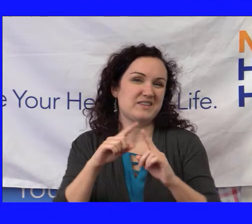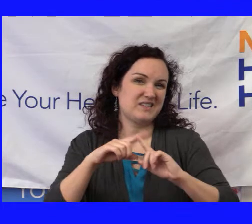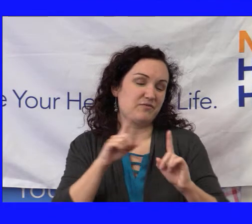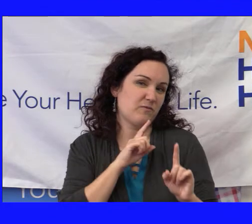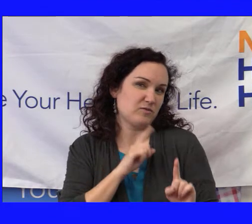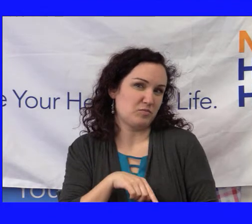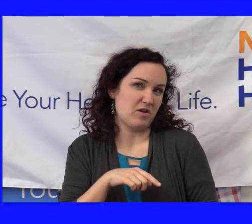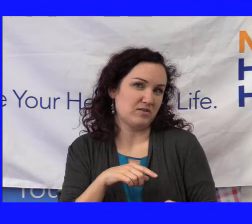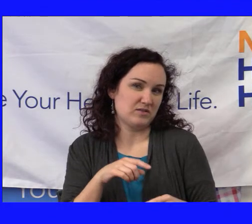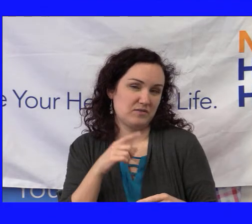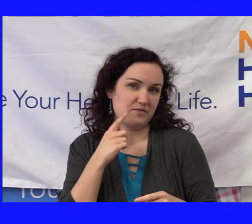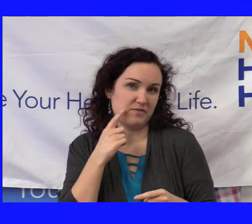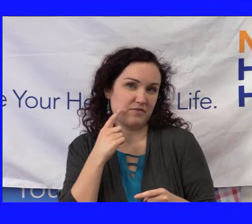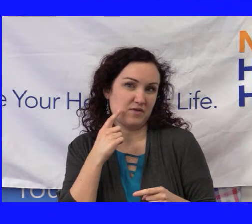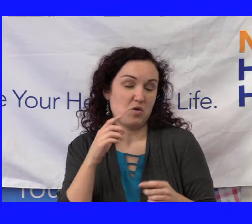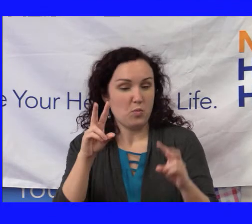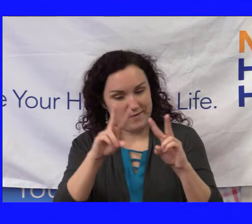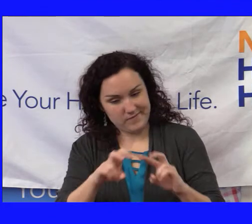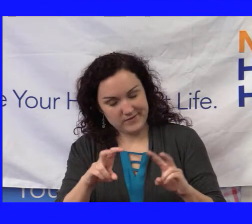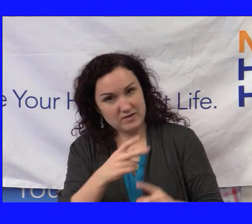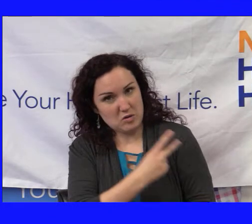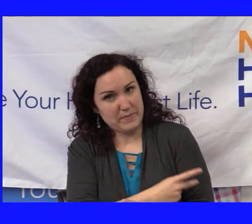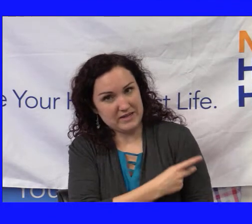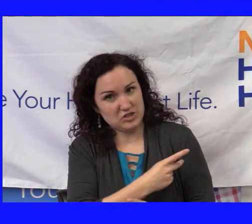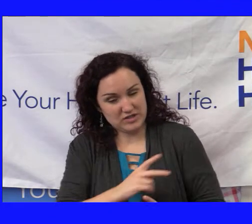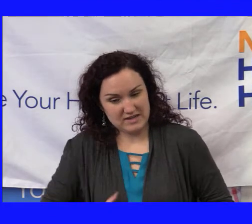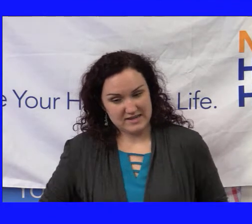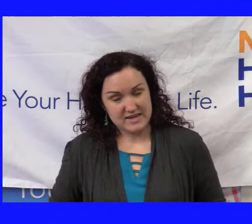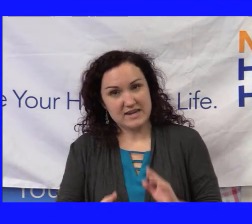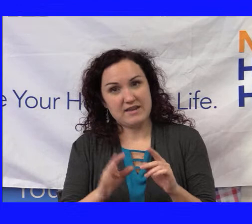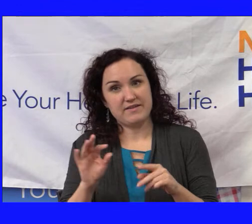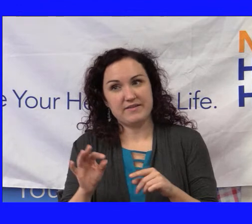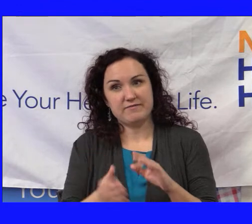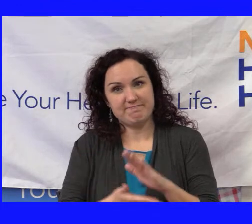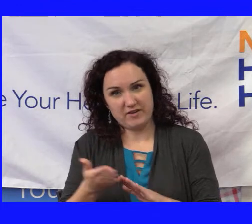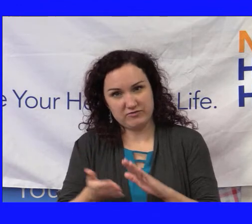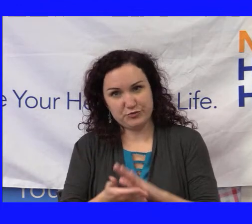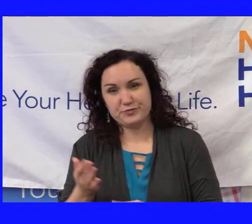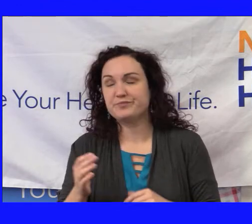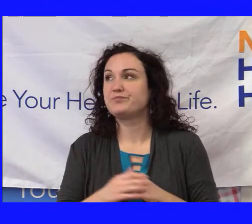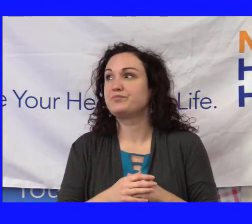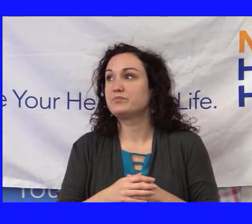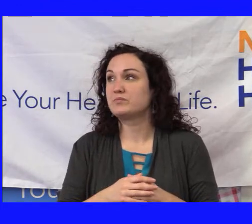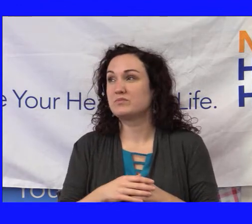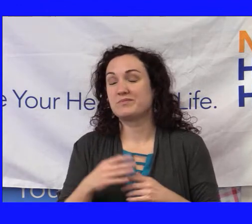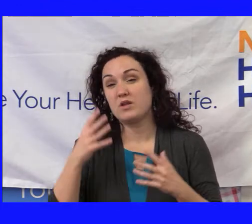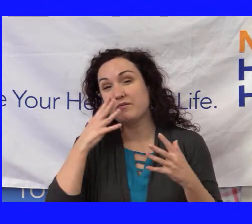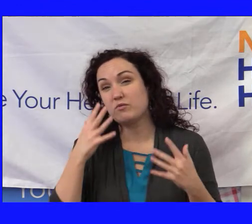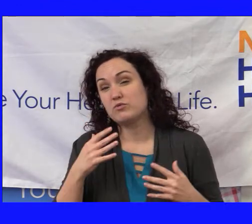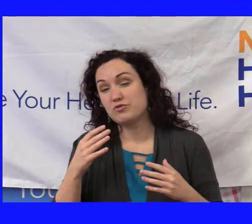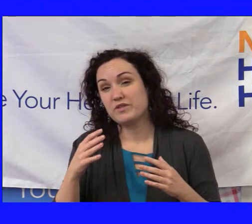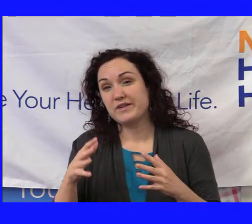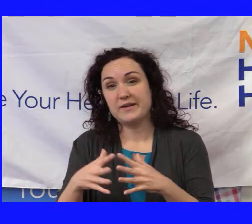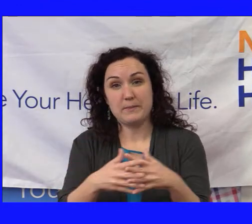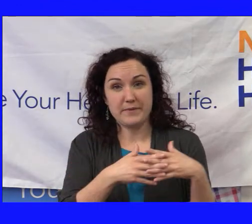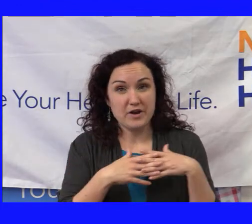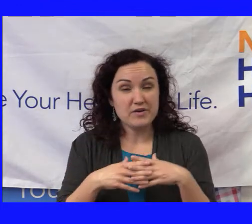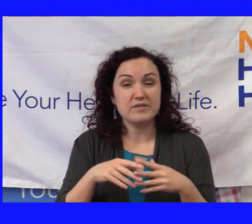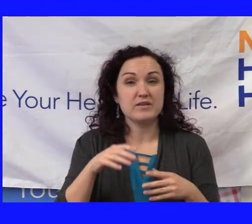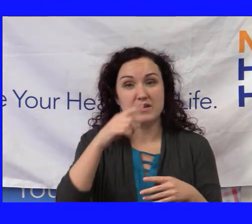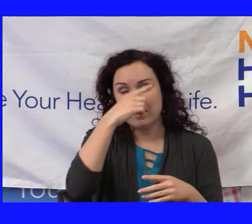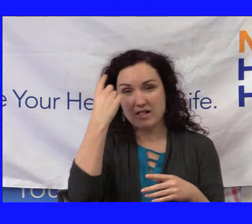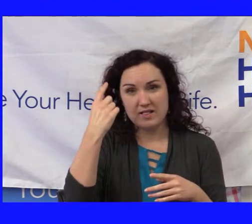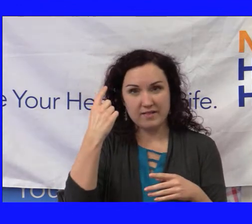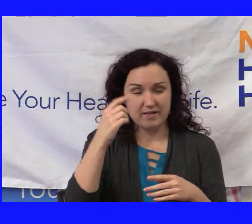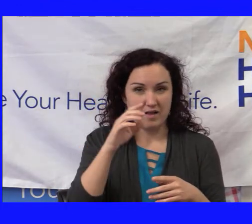to a clinician when assessing a patient's kidney function. We knew that, unfortunately, in the United States of America, African Americans have a